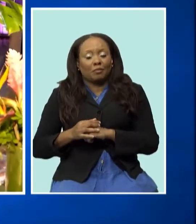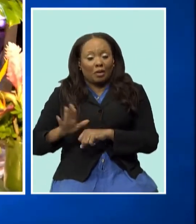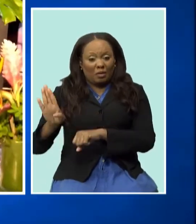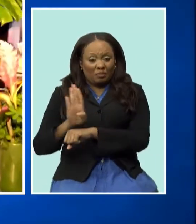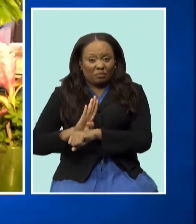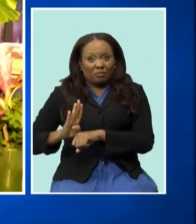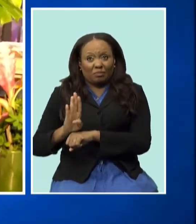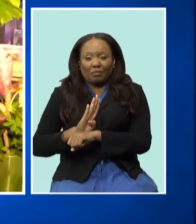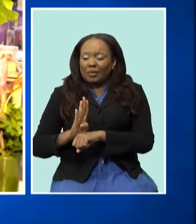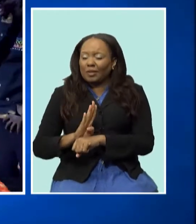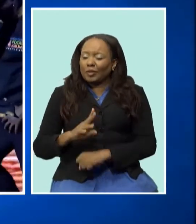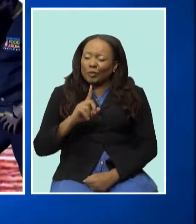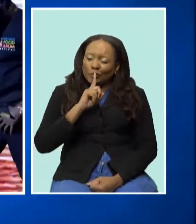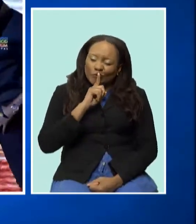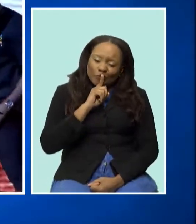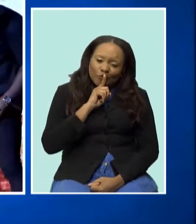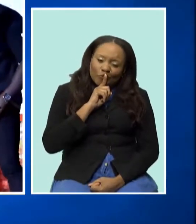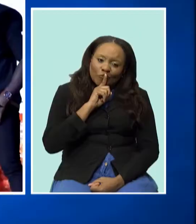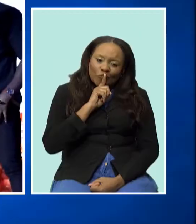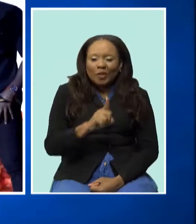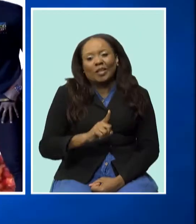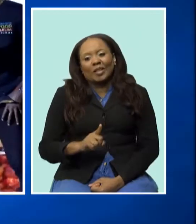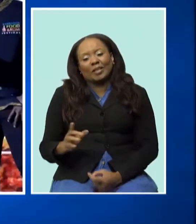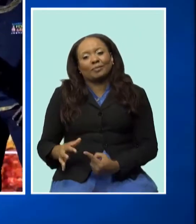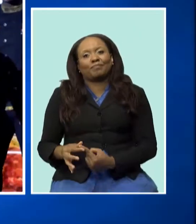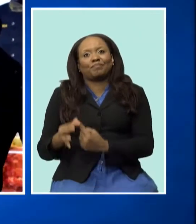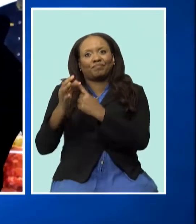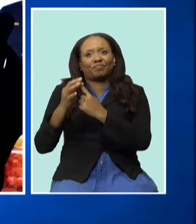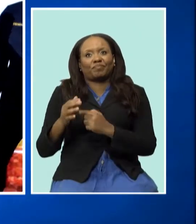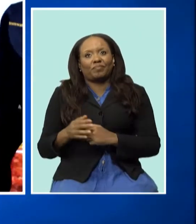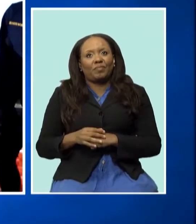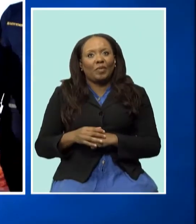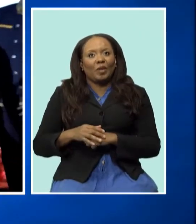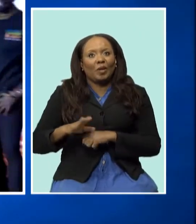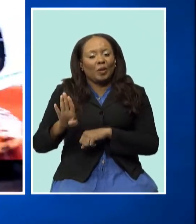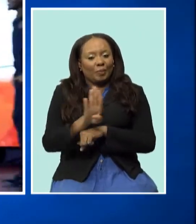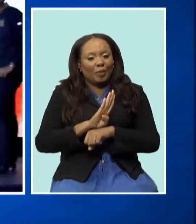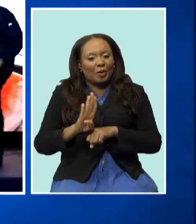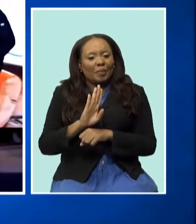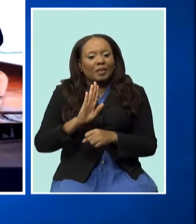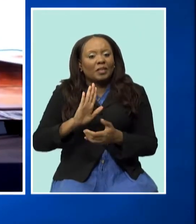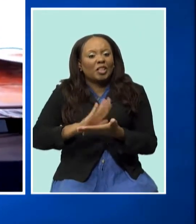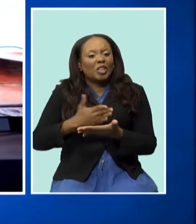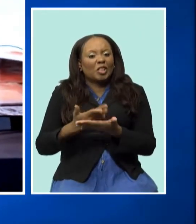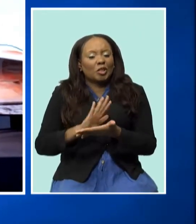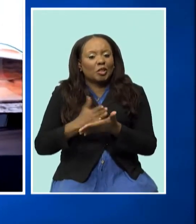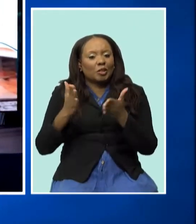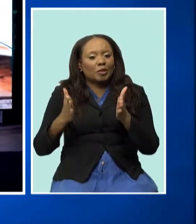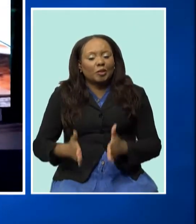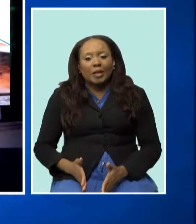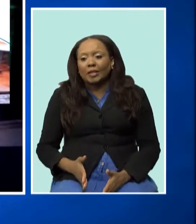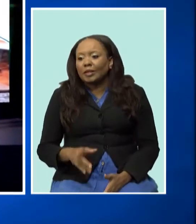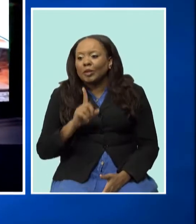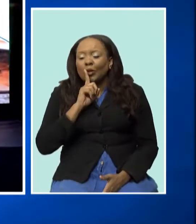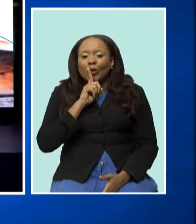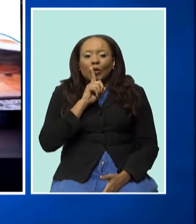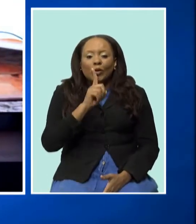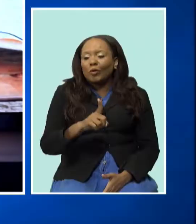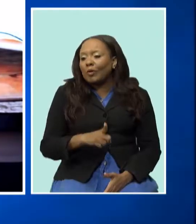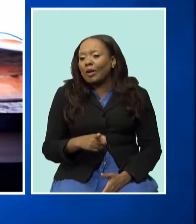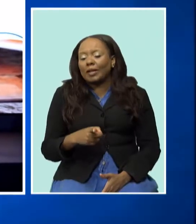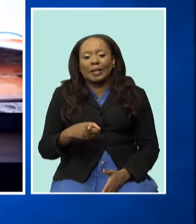the place to be. We have some of Barbados' renowned chefs and mixologists here to give a taste of our island's